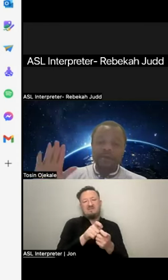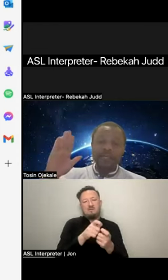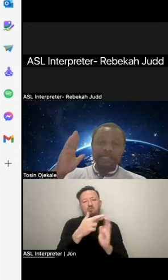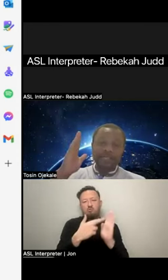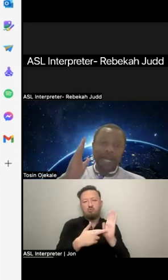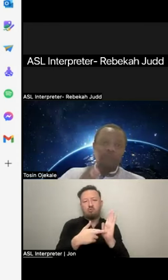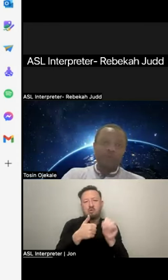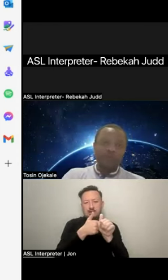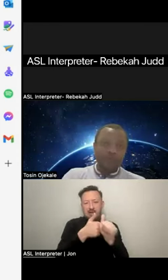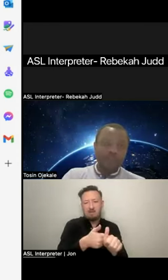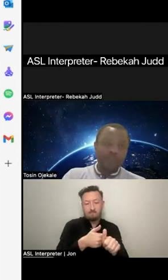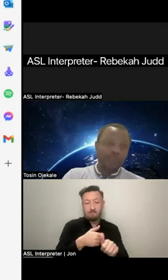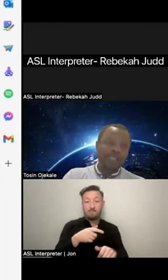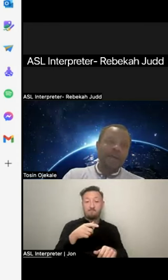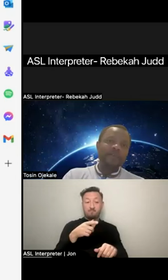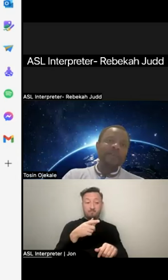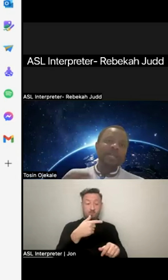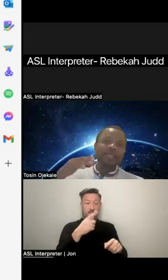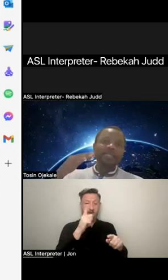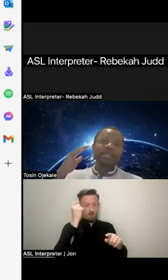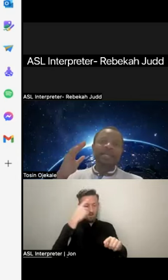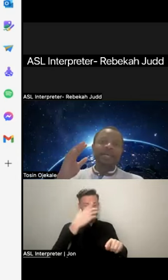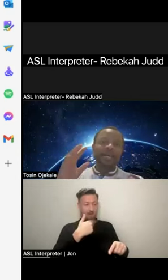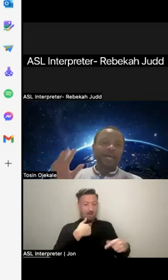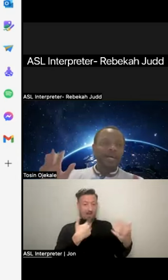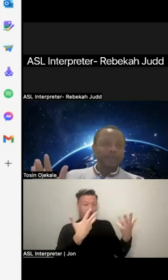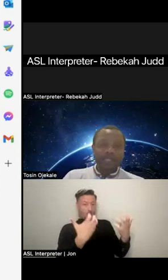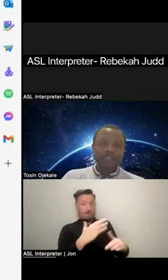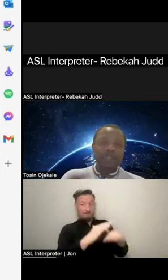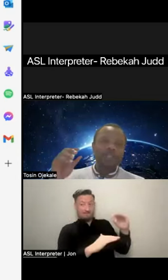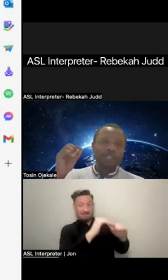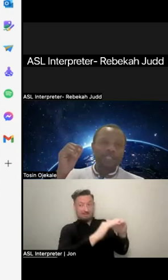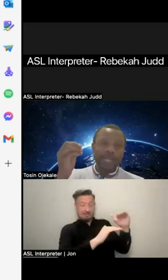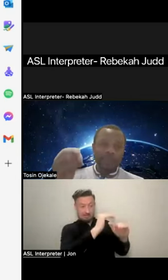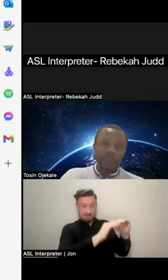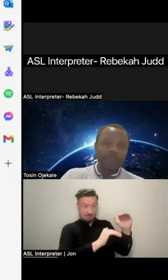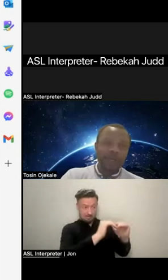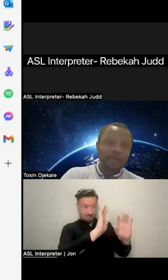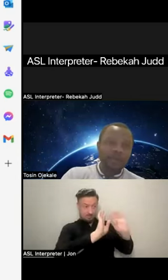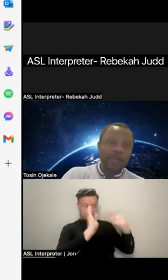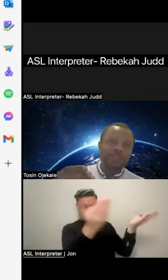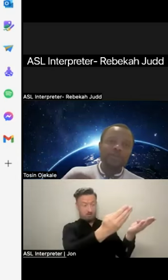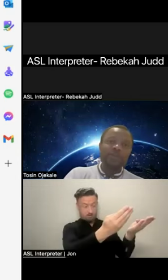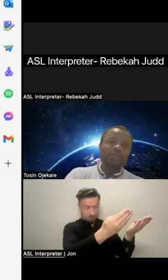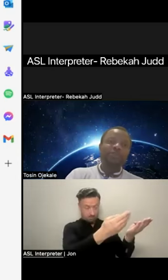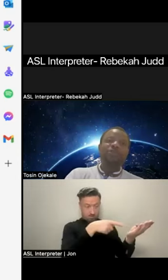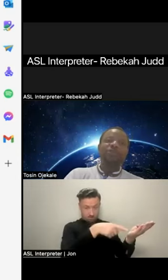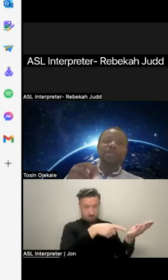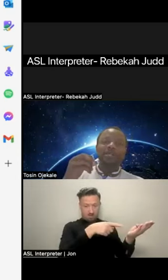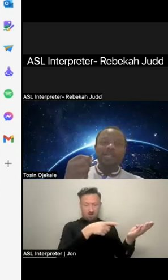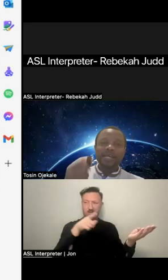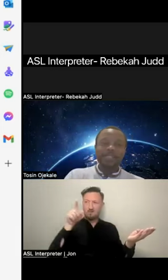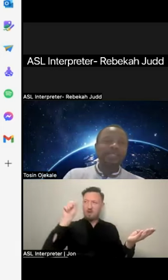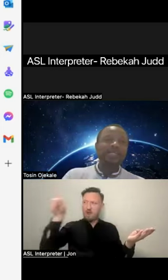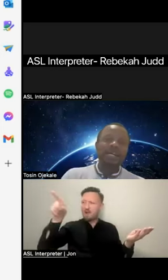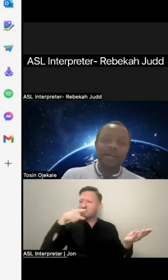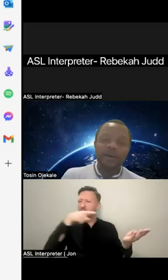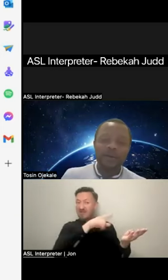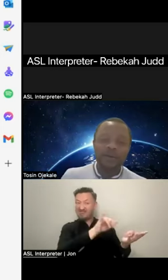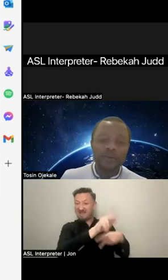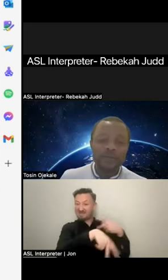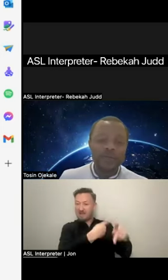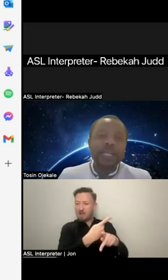itself, the type of structure you must have in place, the partitioning, the type of equipment you must use, their standard